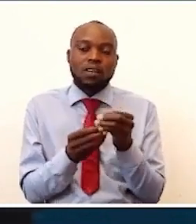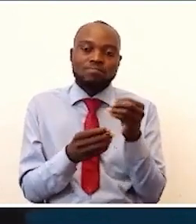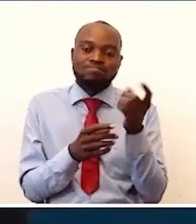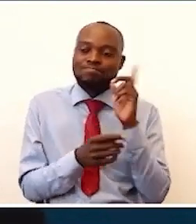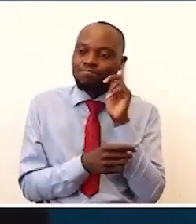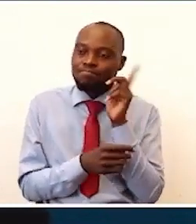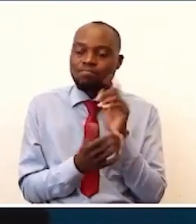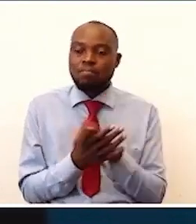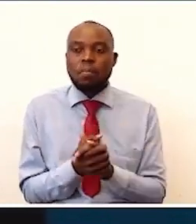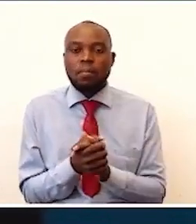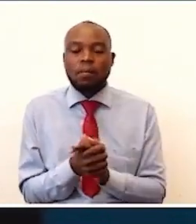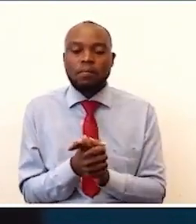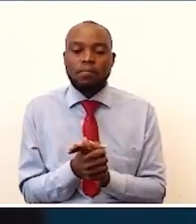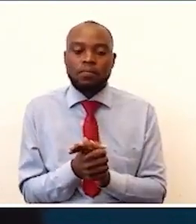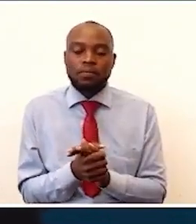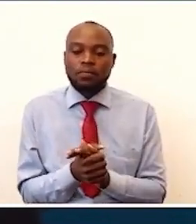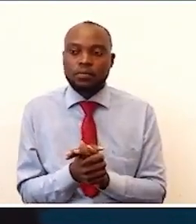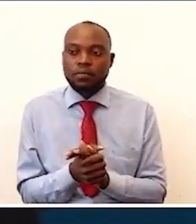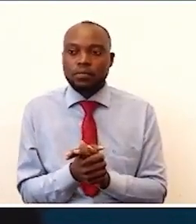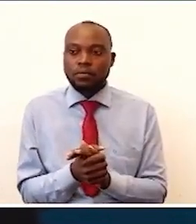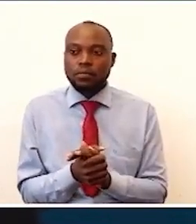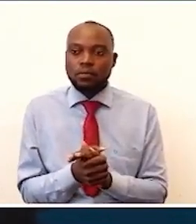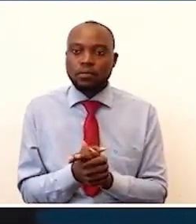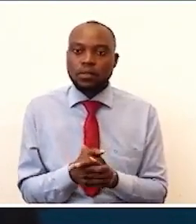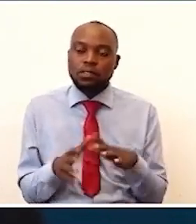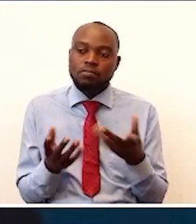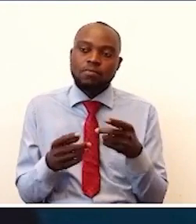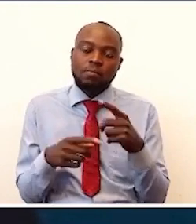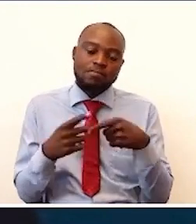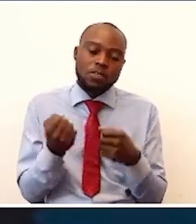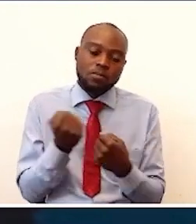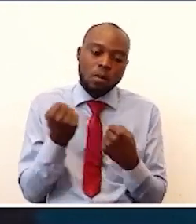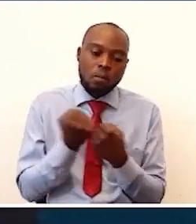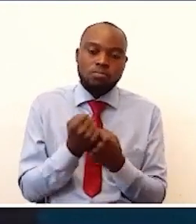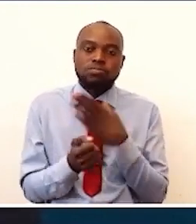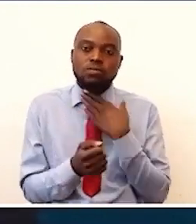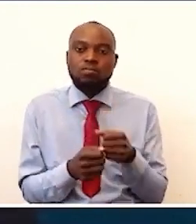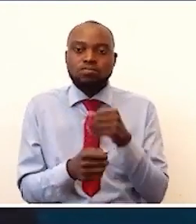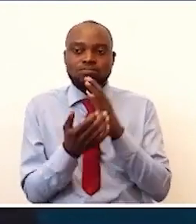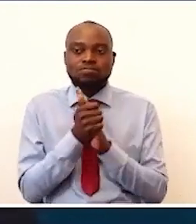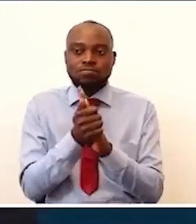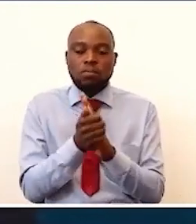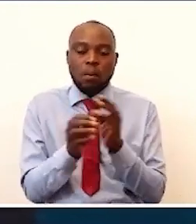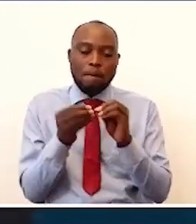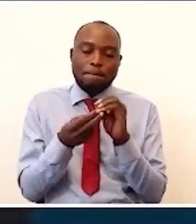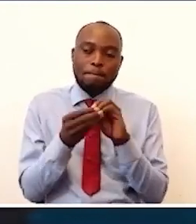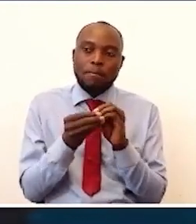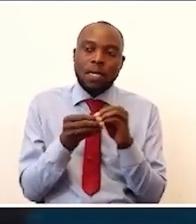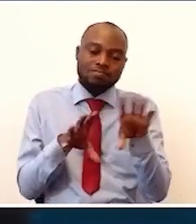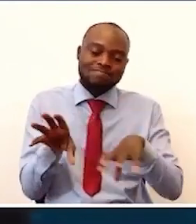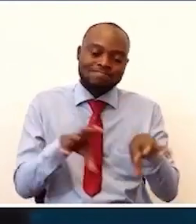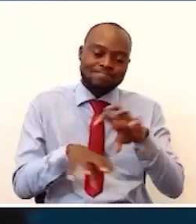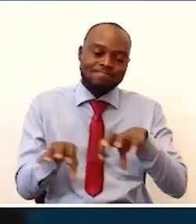Thank you. So at UNDP, there is increasing support that we want to provide to governments in establishing an environment,